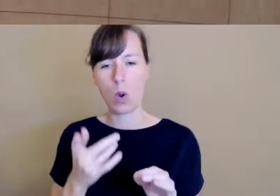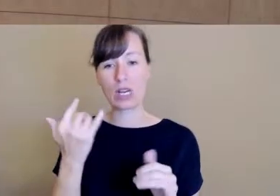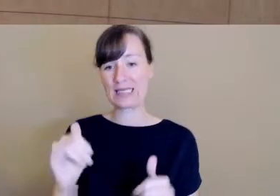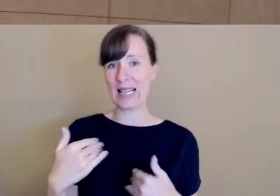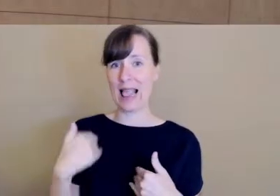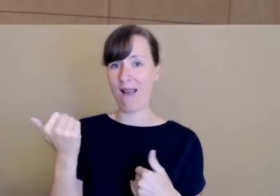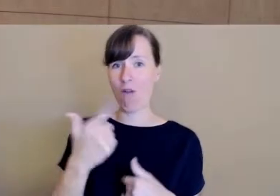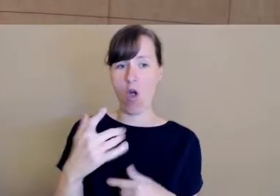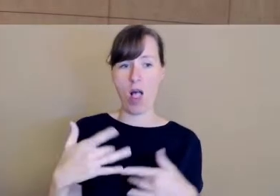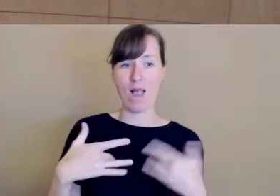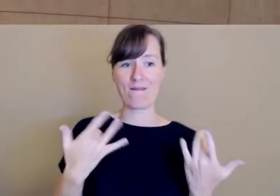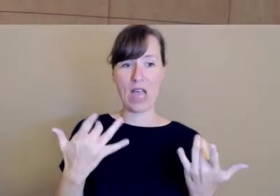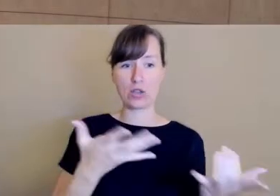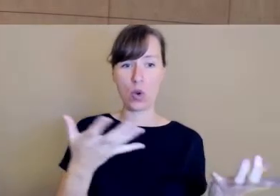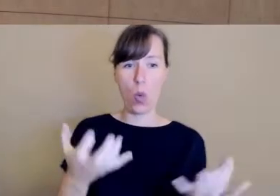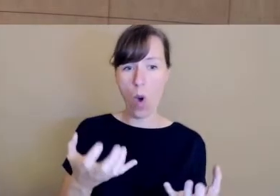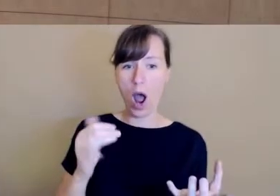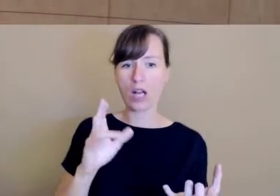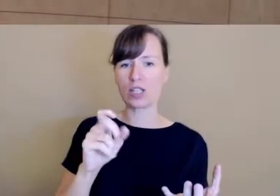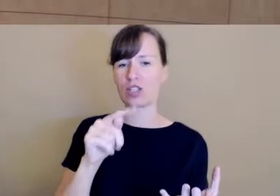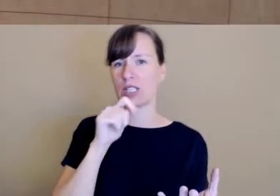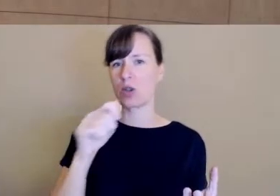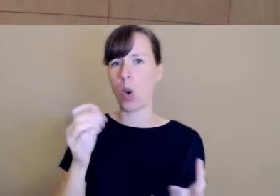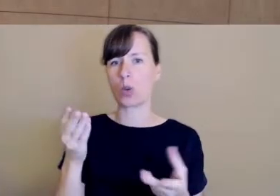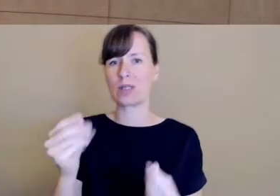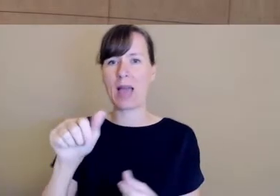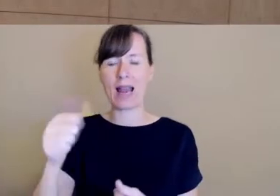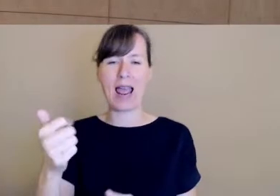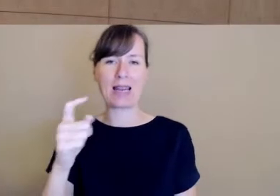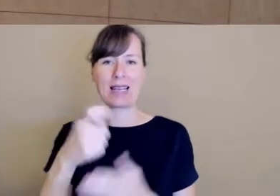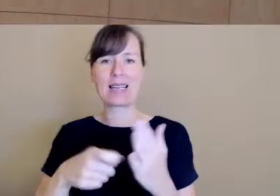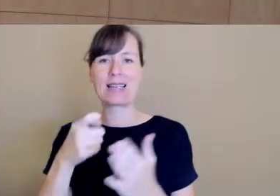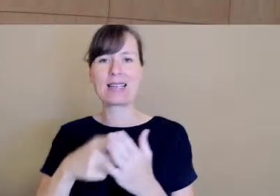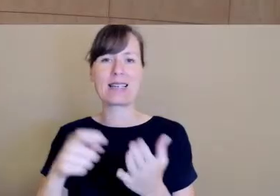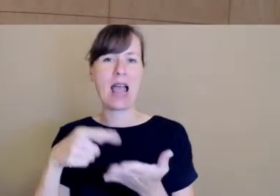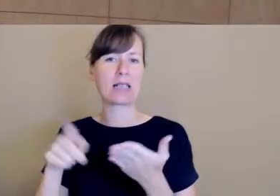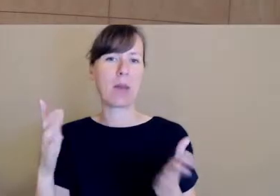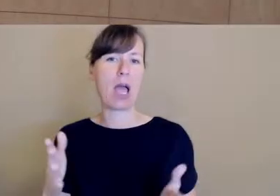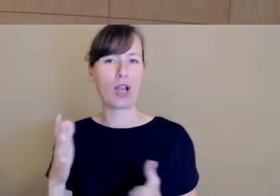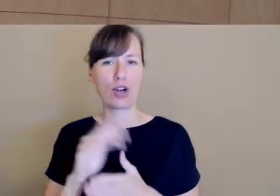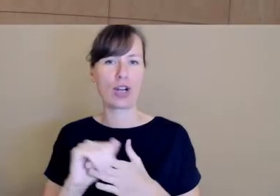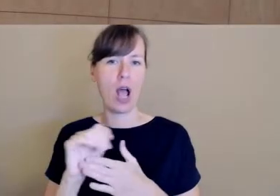it. All right, thank you for that. So, council,